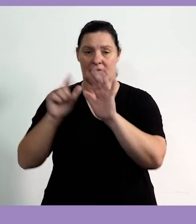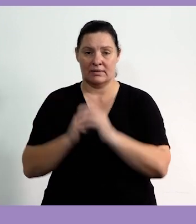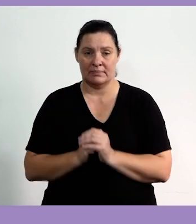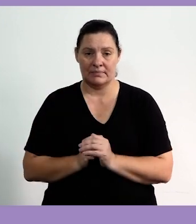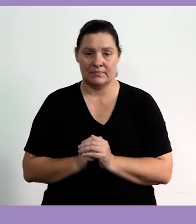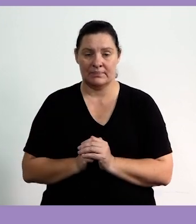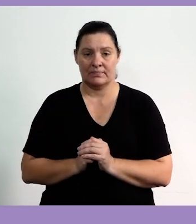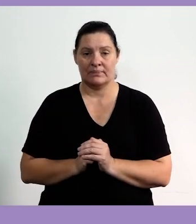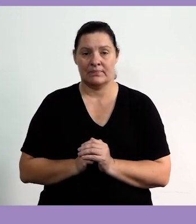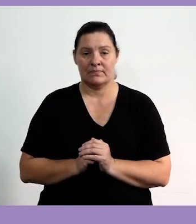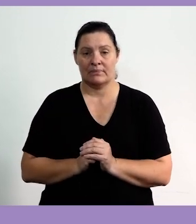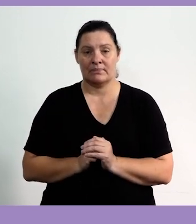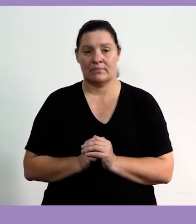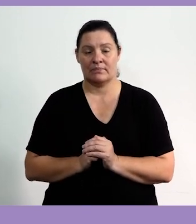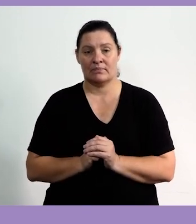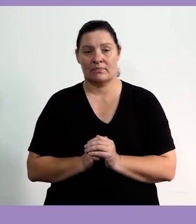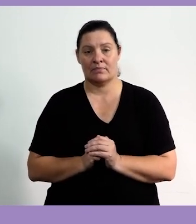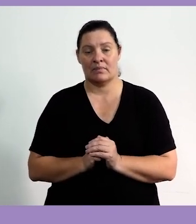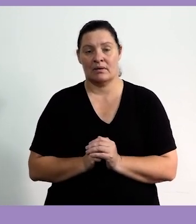the exponent of 7.